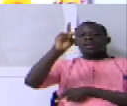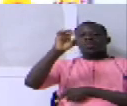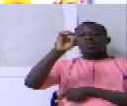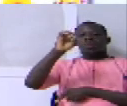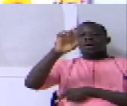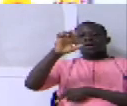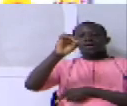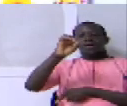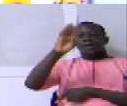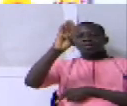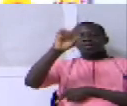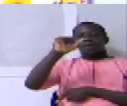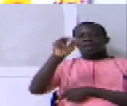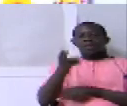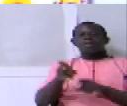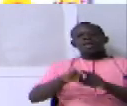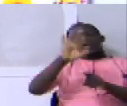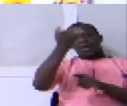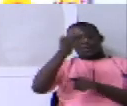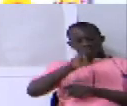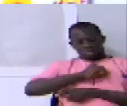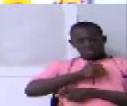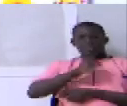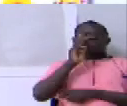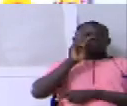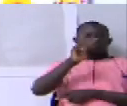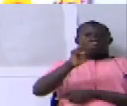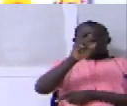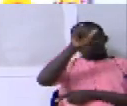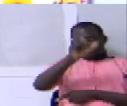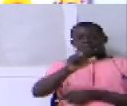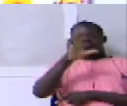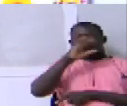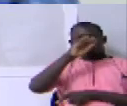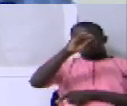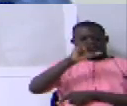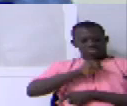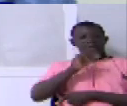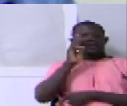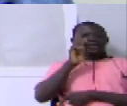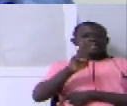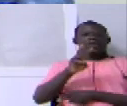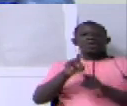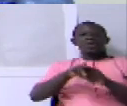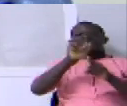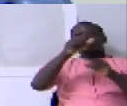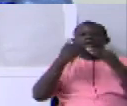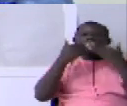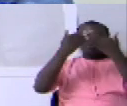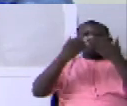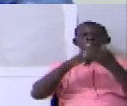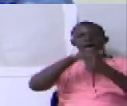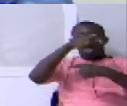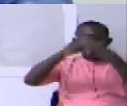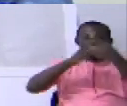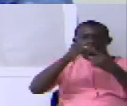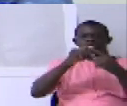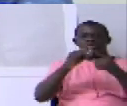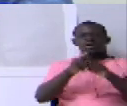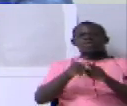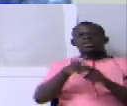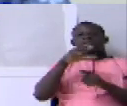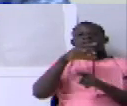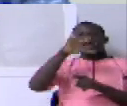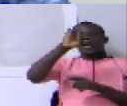Yes, I saw the testify of Samba Doro. Anga Samba Doro la diamo jele. Could you tell us a bit about this person,